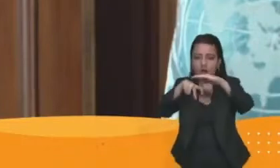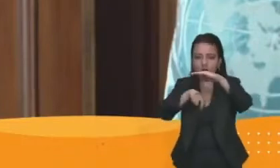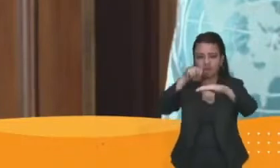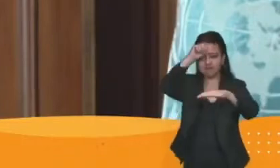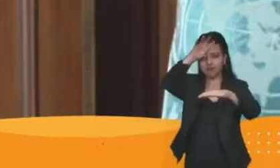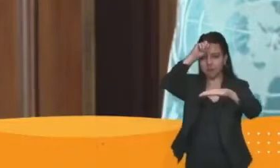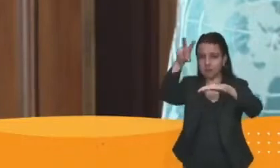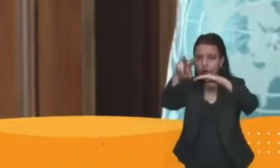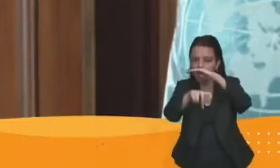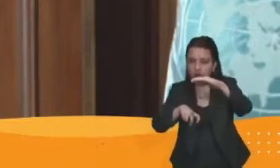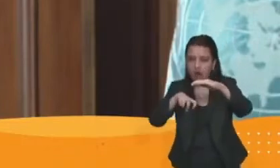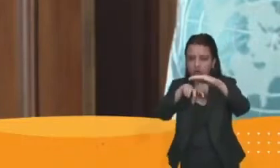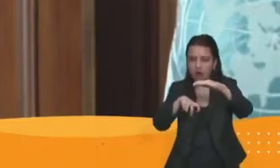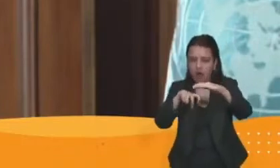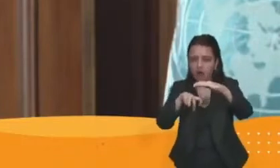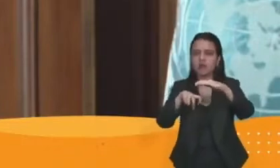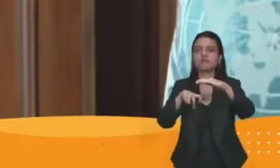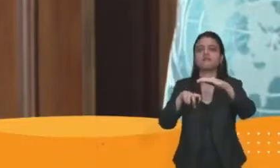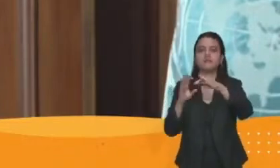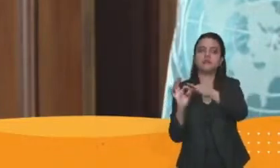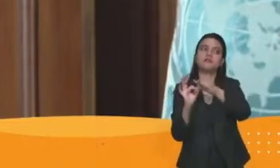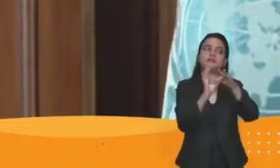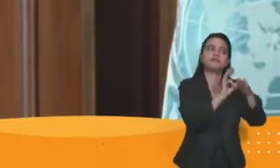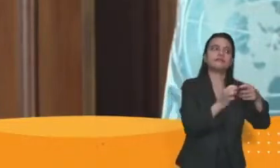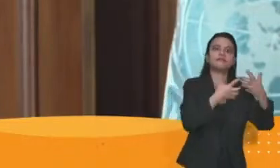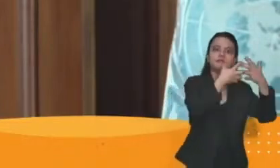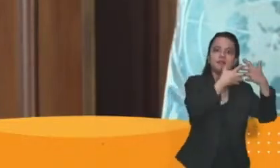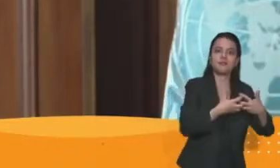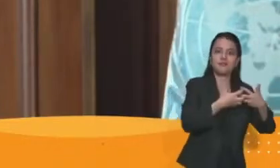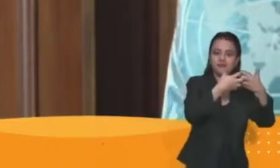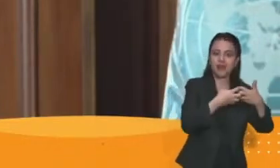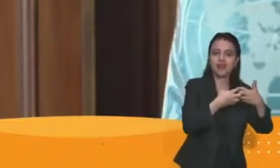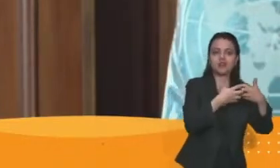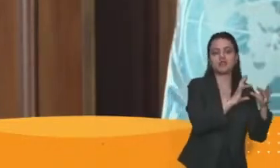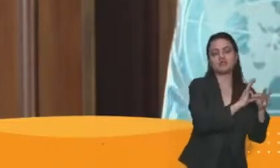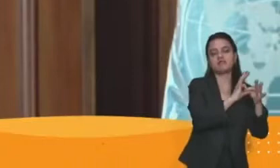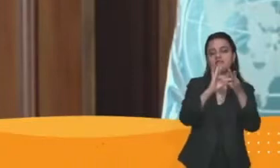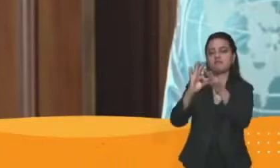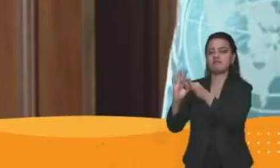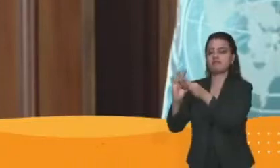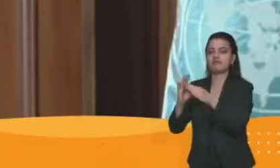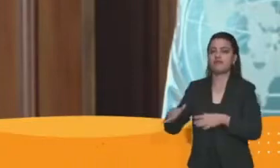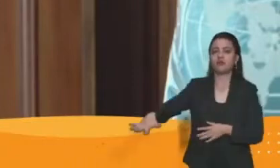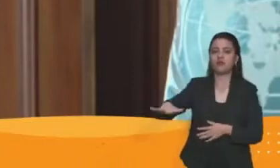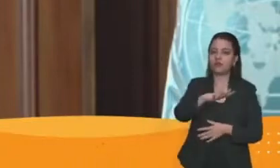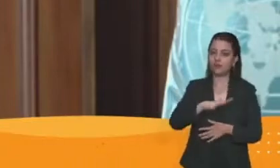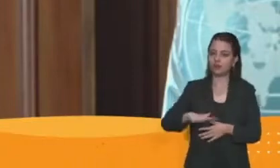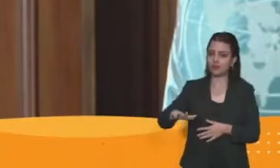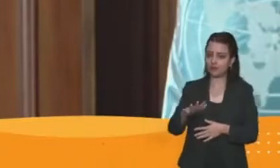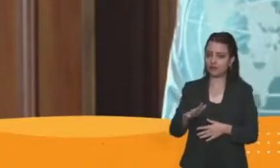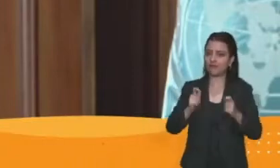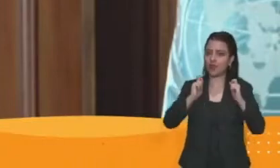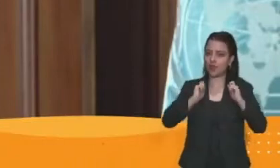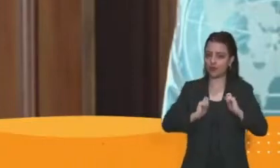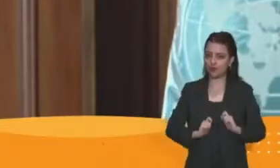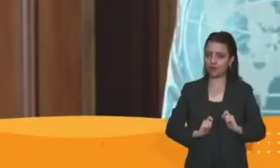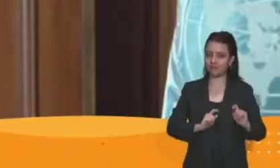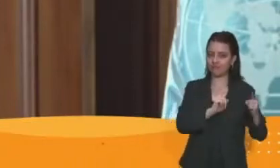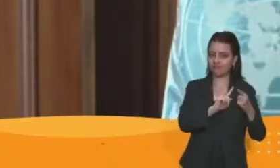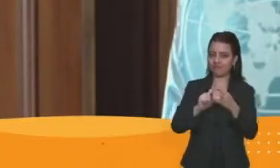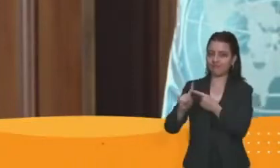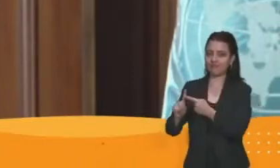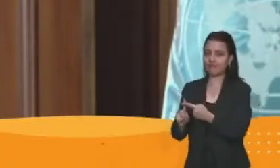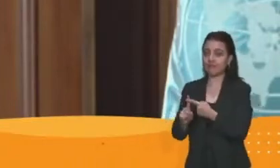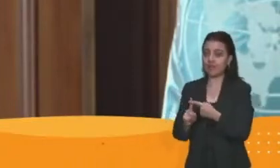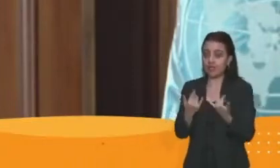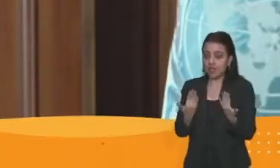gold transformers, apart from the institutions that are linked or associated to this mining